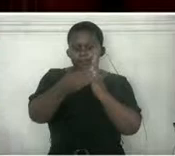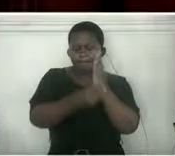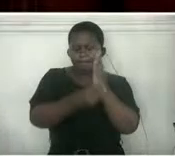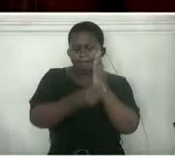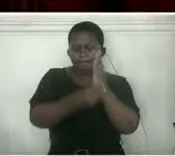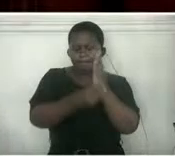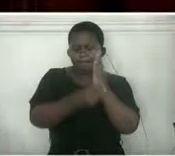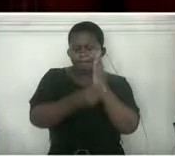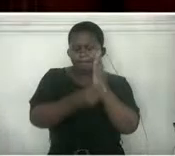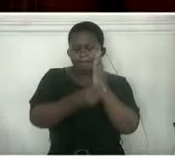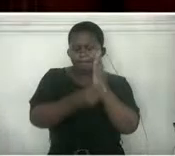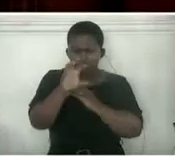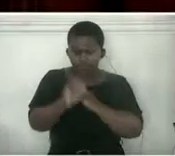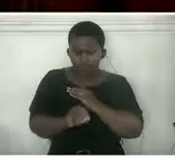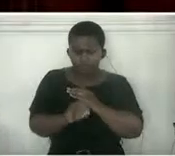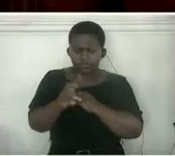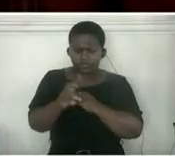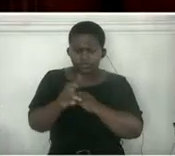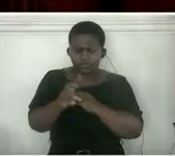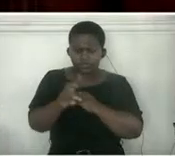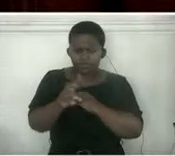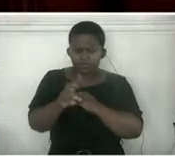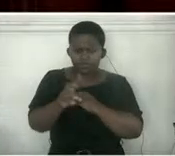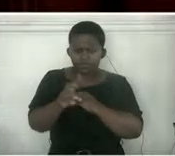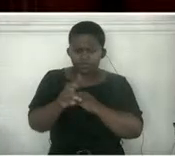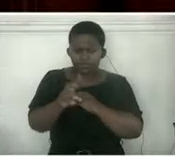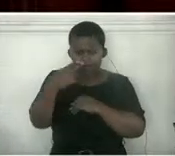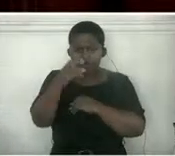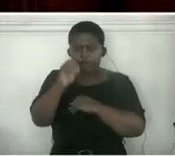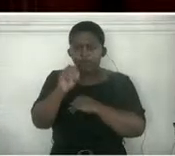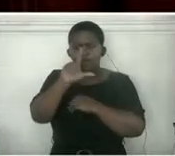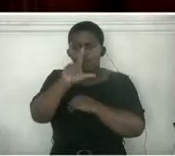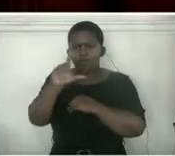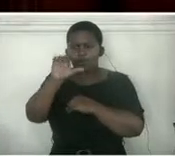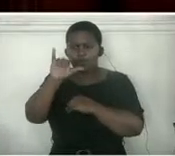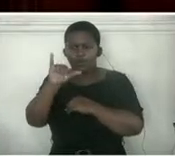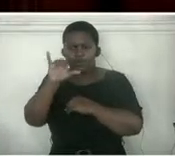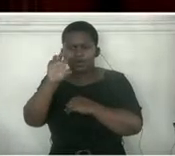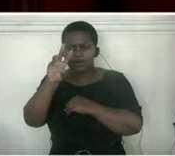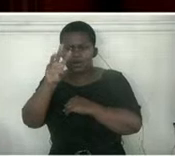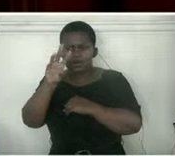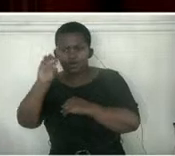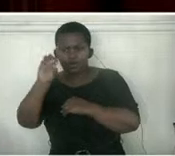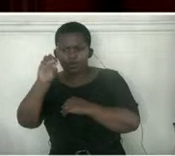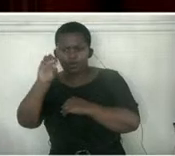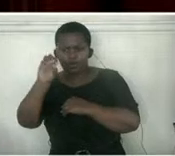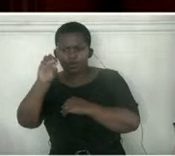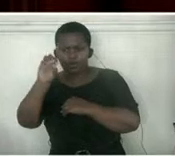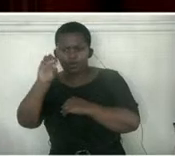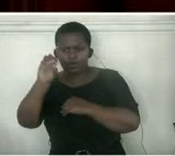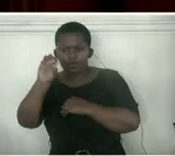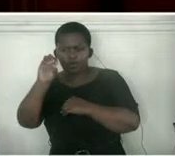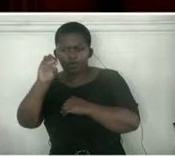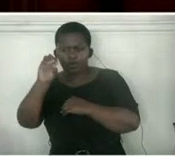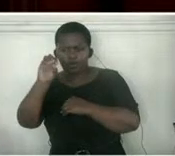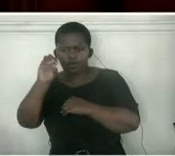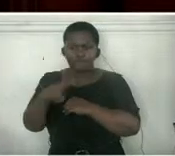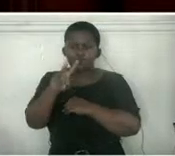20 as Black Hollywood stars to watch out for in